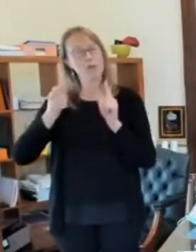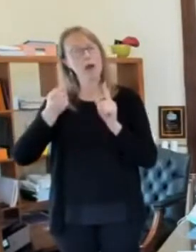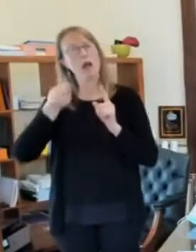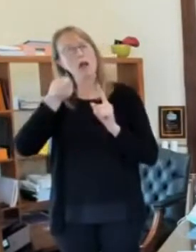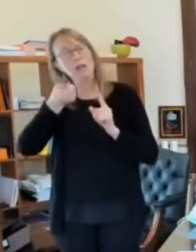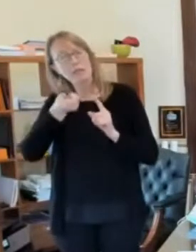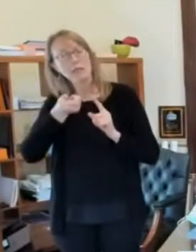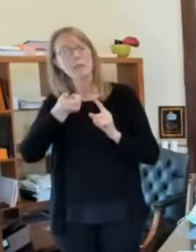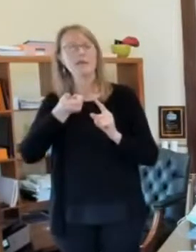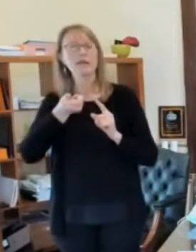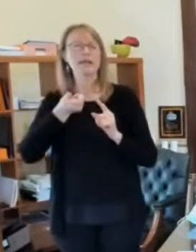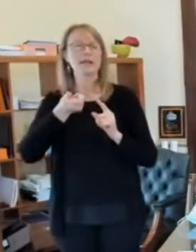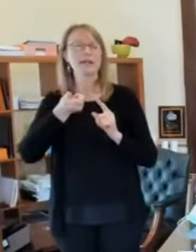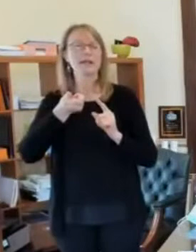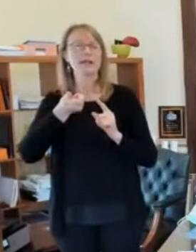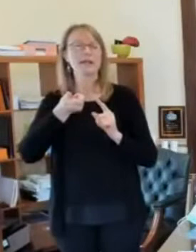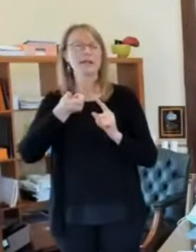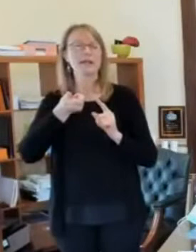day.